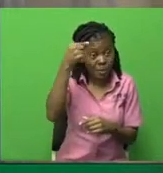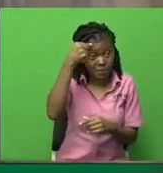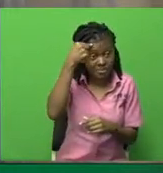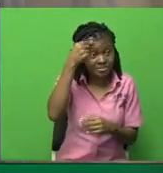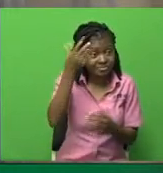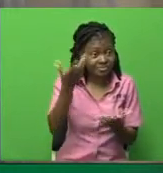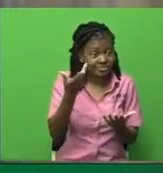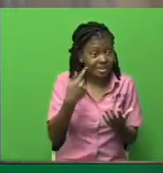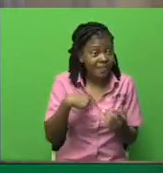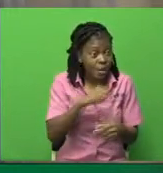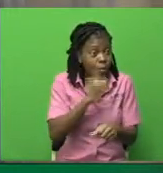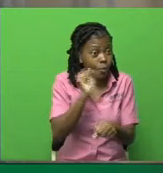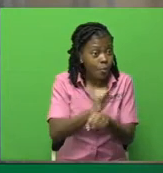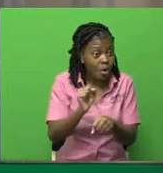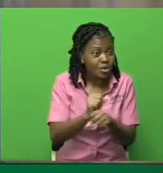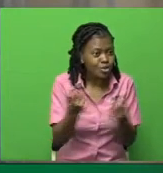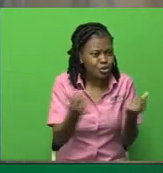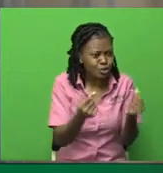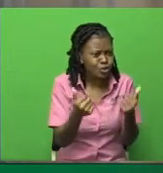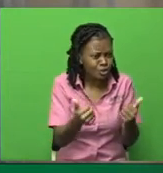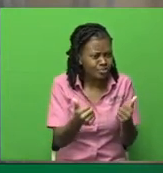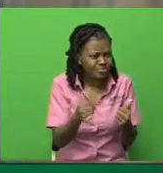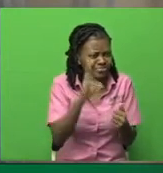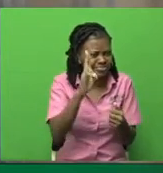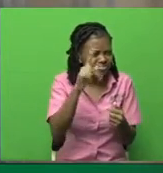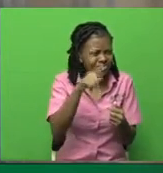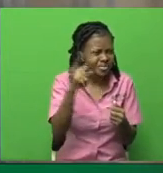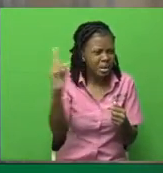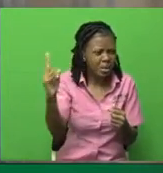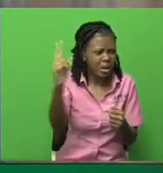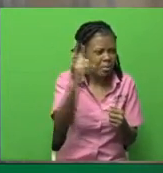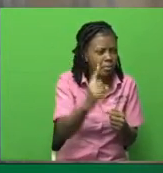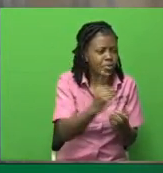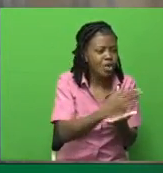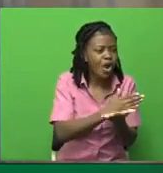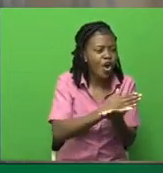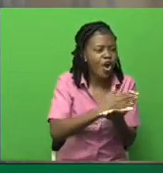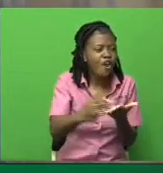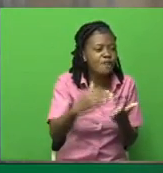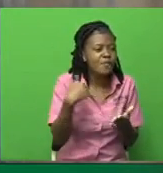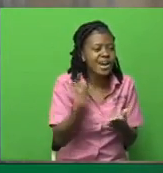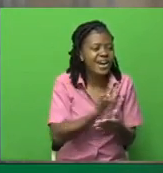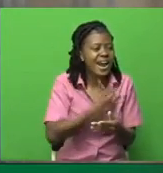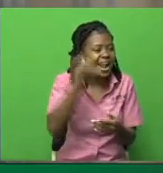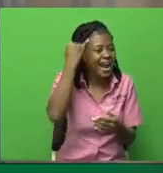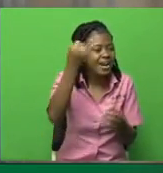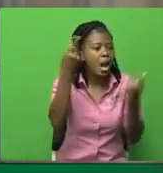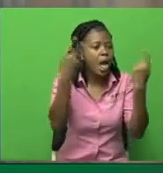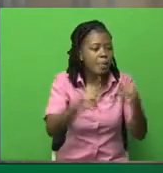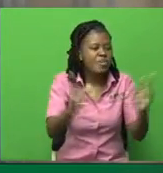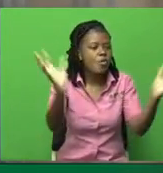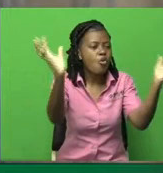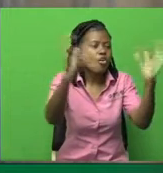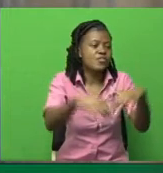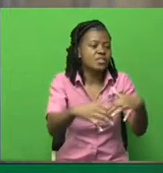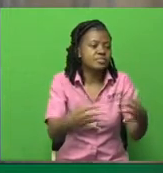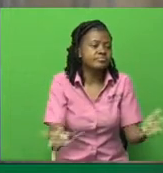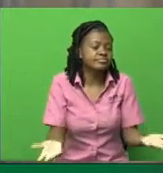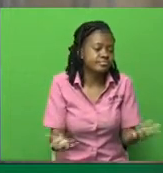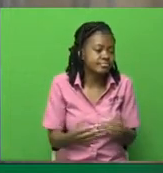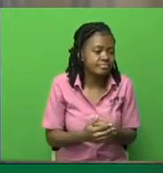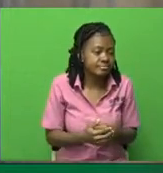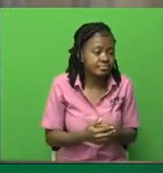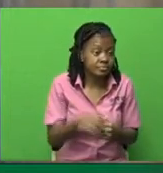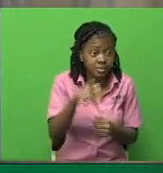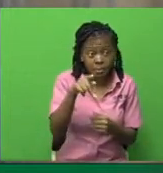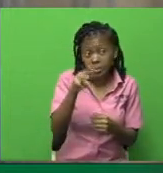it and had no idea what to do except to Tinker as I say here and there the pnm